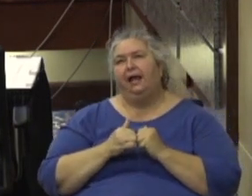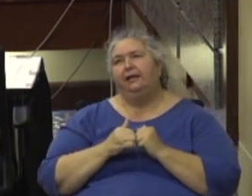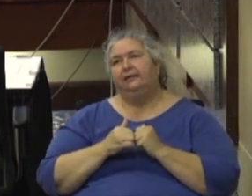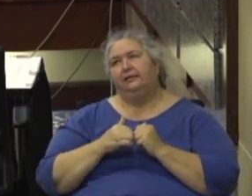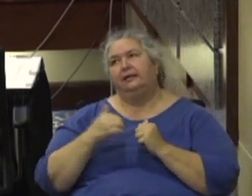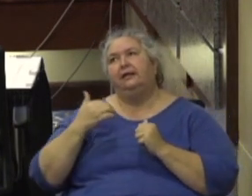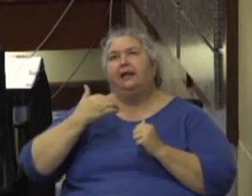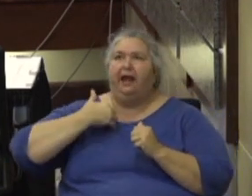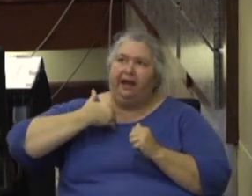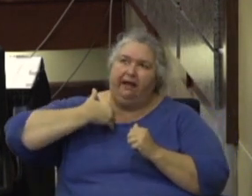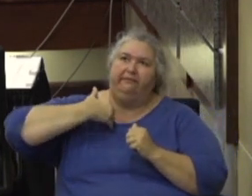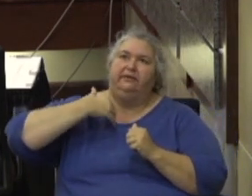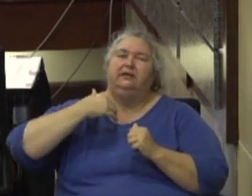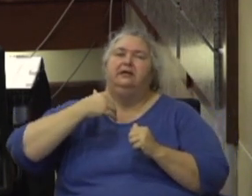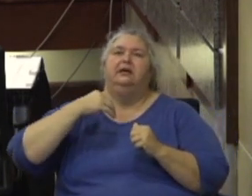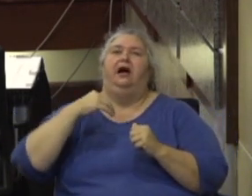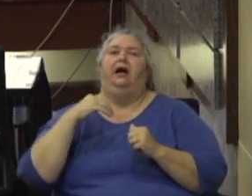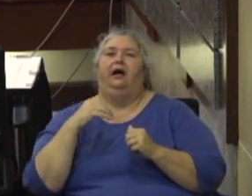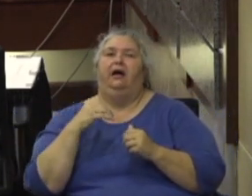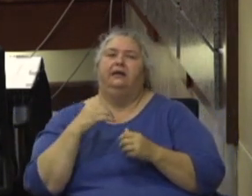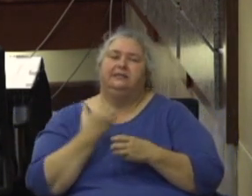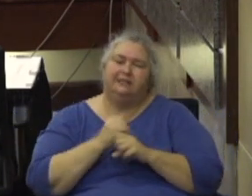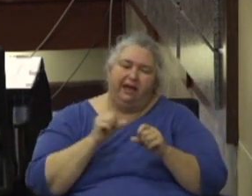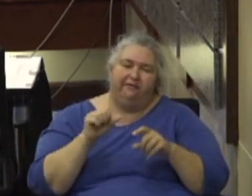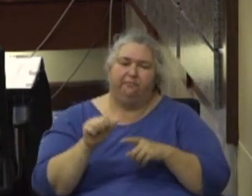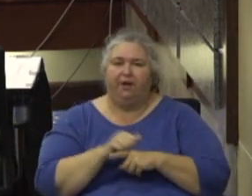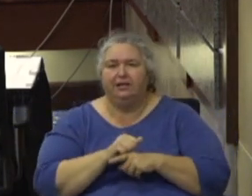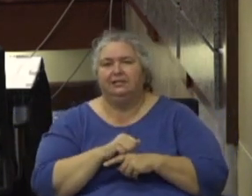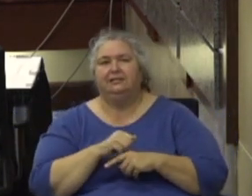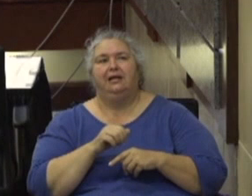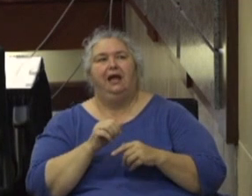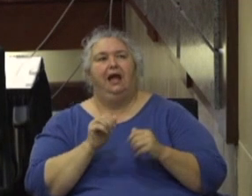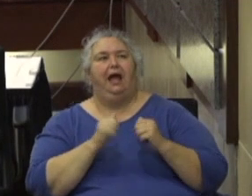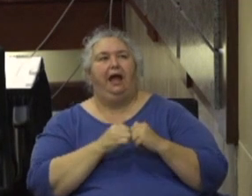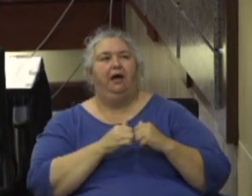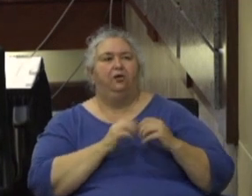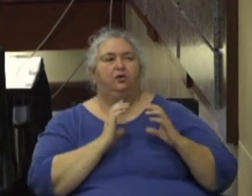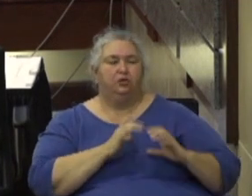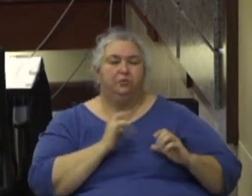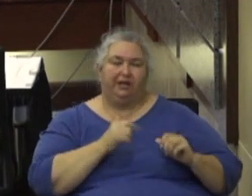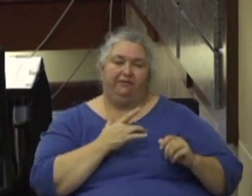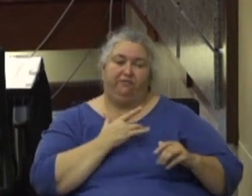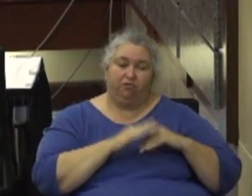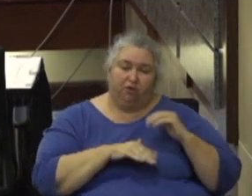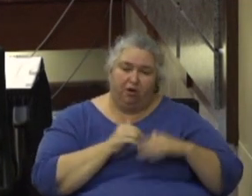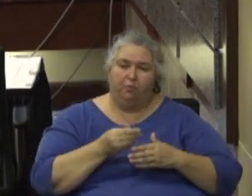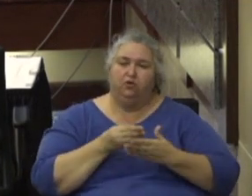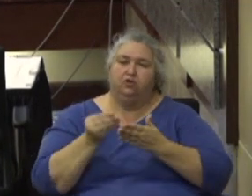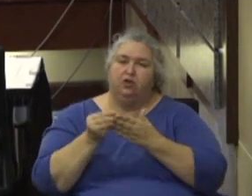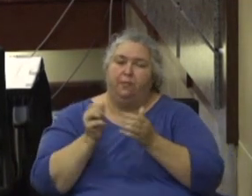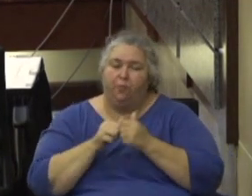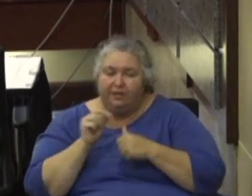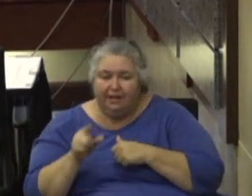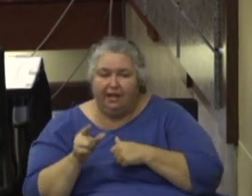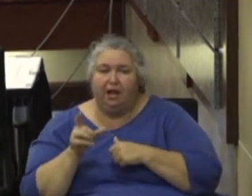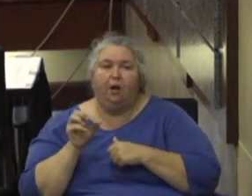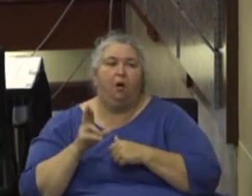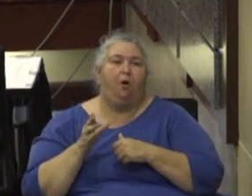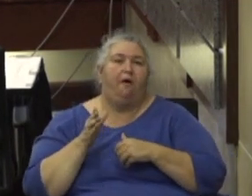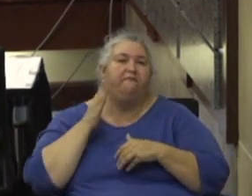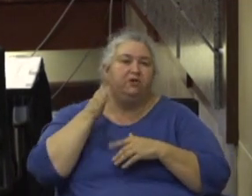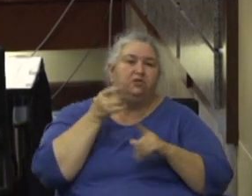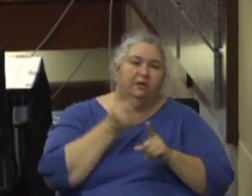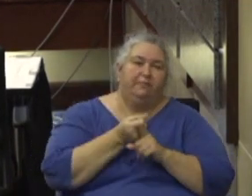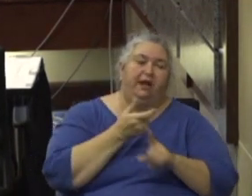health practices to help consumers feel comfortable about still shopping with them, and to help them prevent future impacts